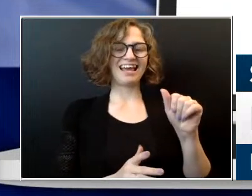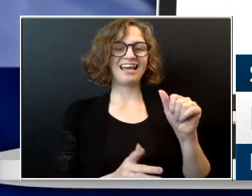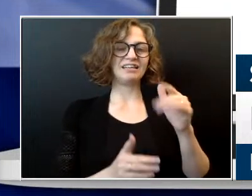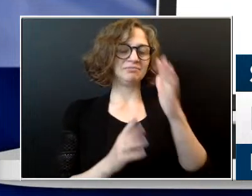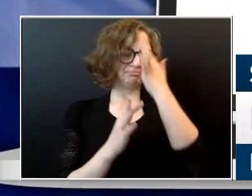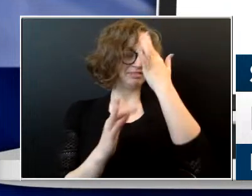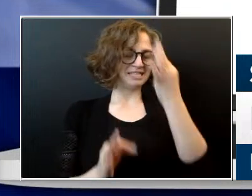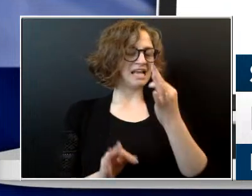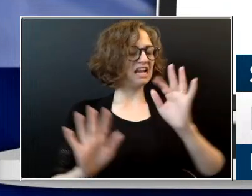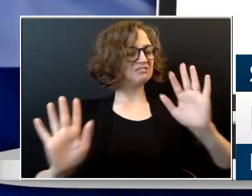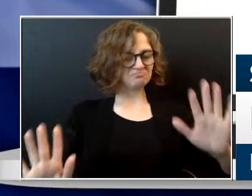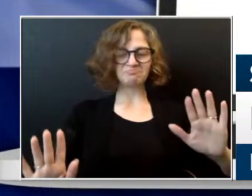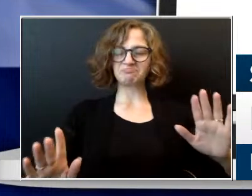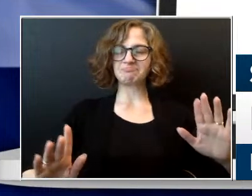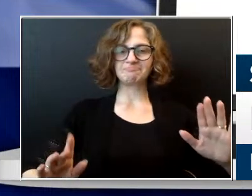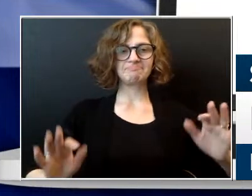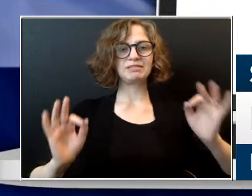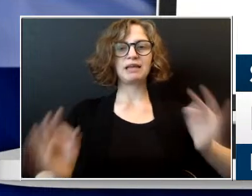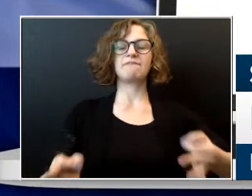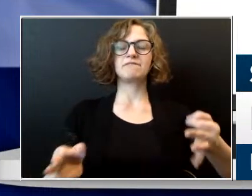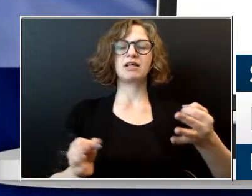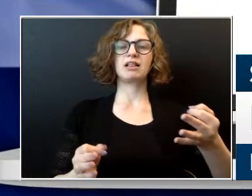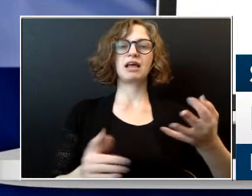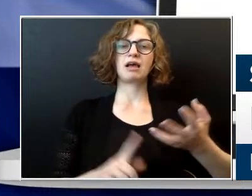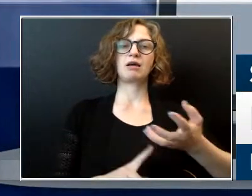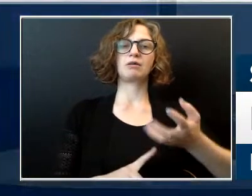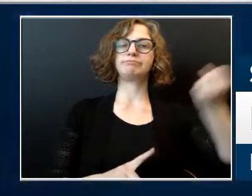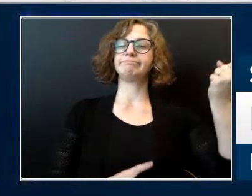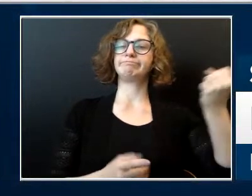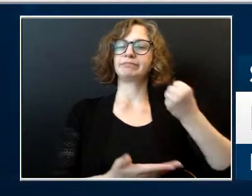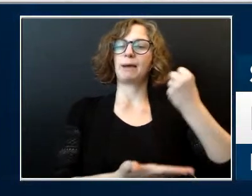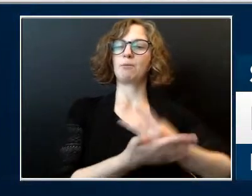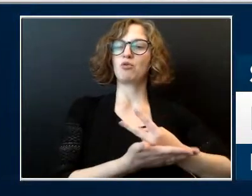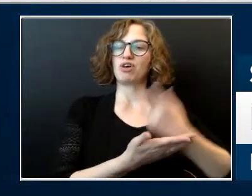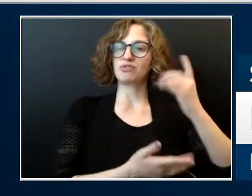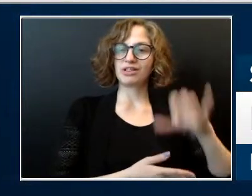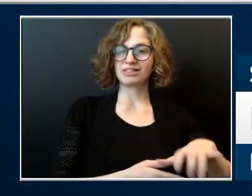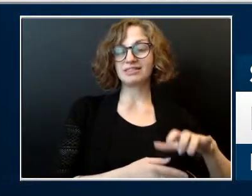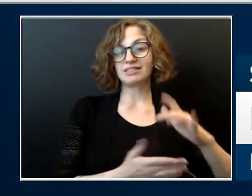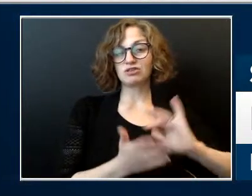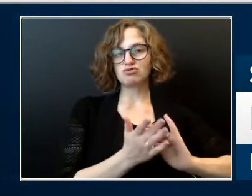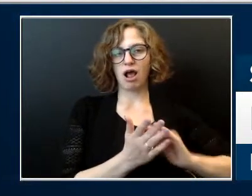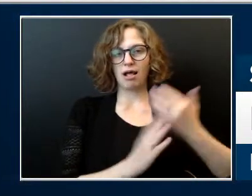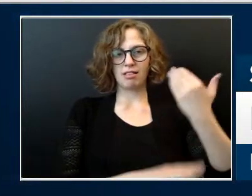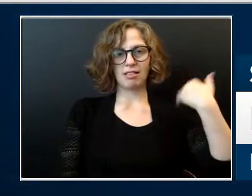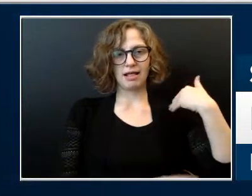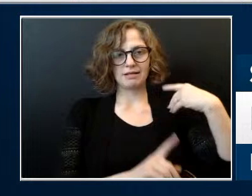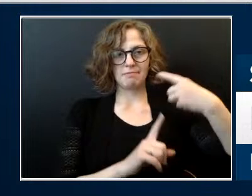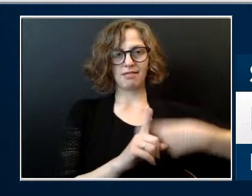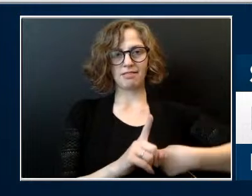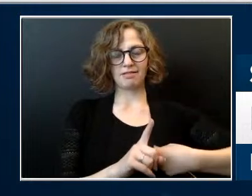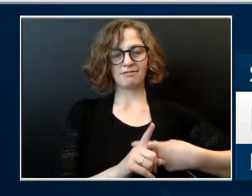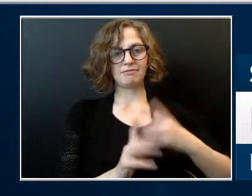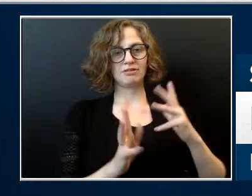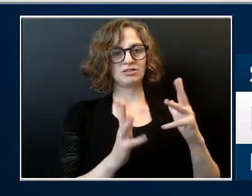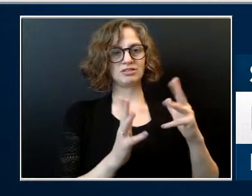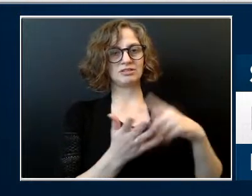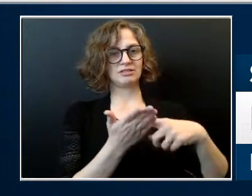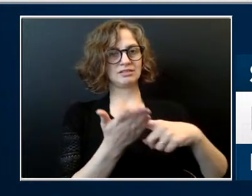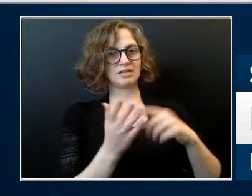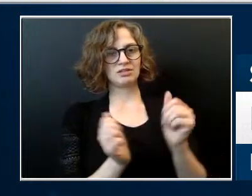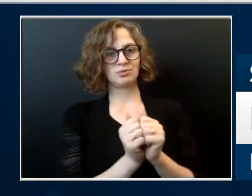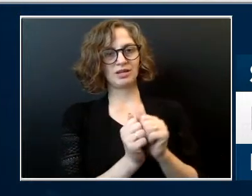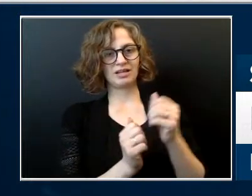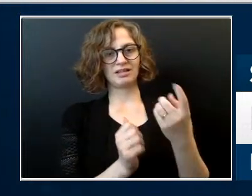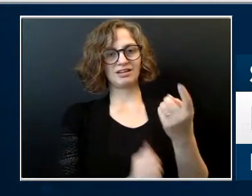withdraw the approval for Pepaxto just last month. Let's talk about it with Dr. Alola Abdallah. How did I do there? Yeah, that was